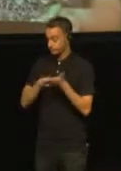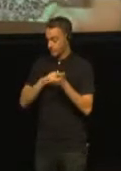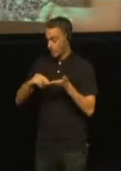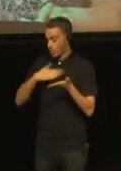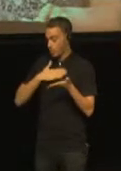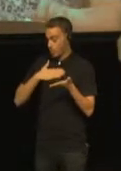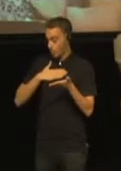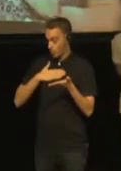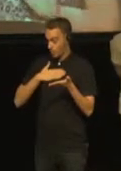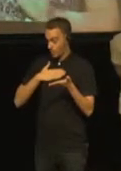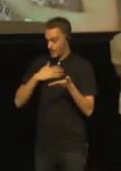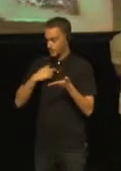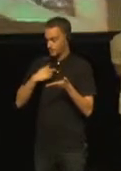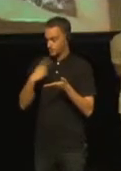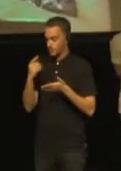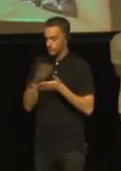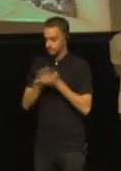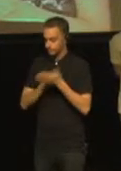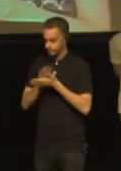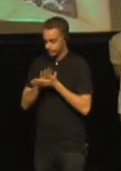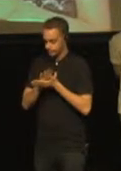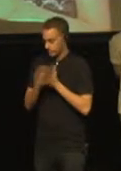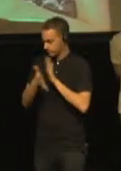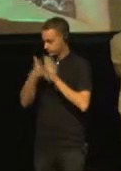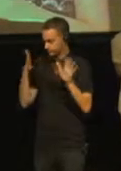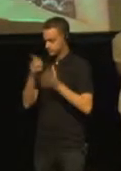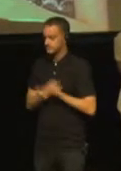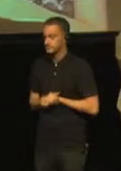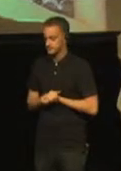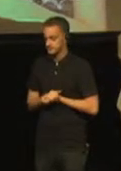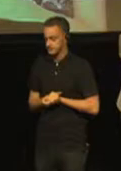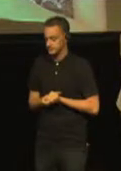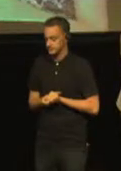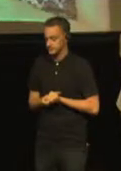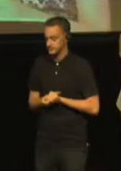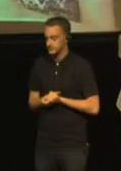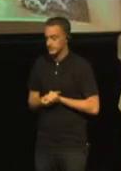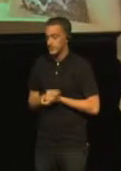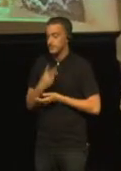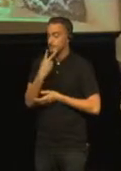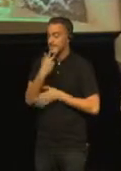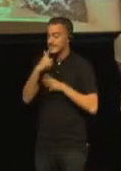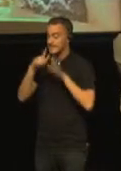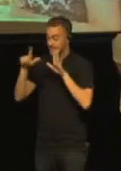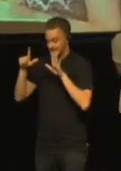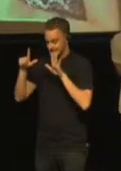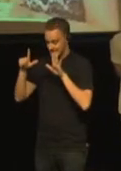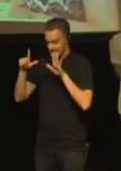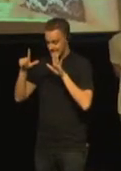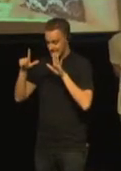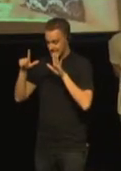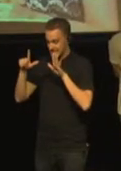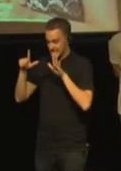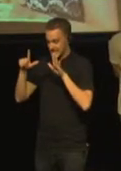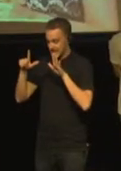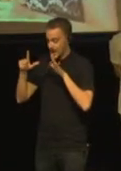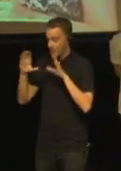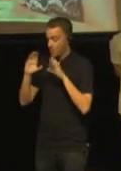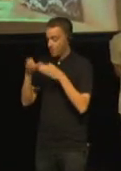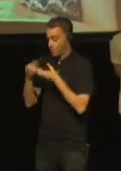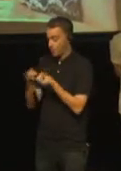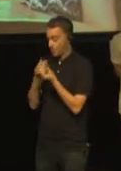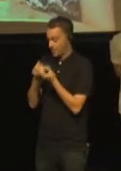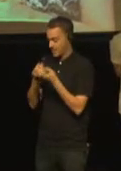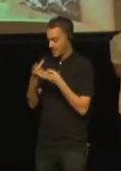Okay. So 27 sets of information needed to be analysed, and each of these